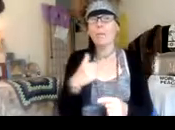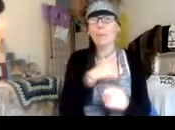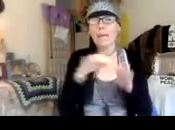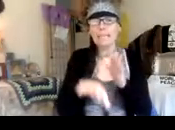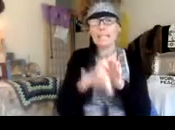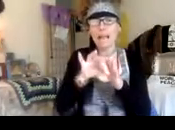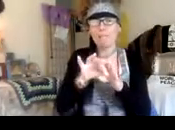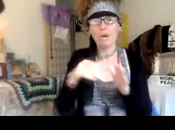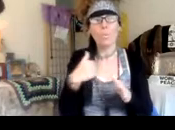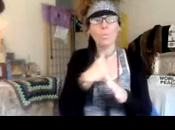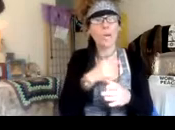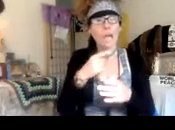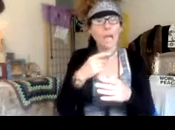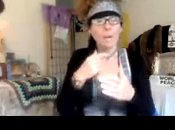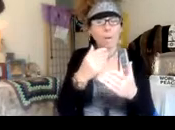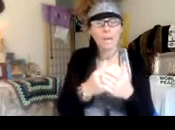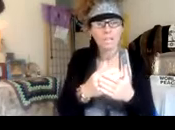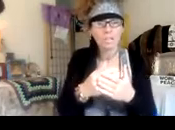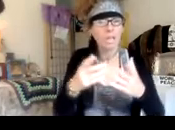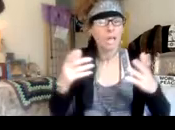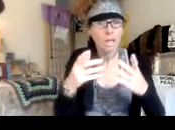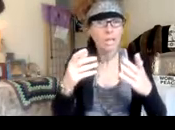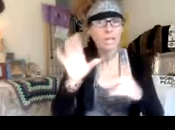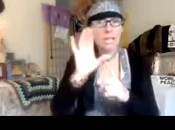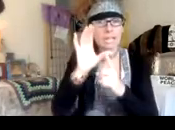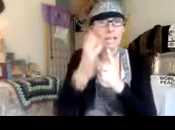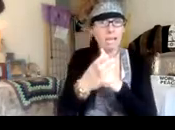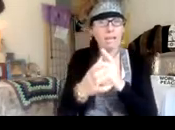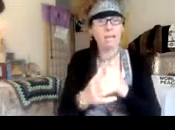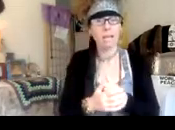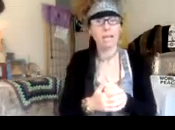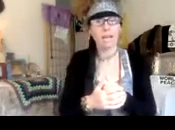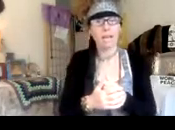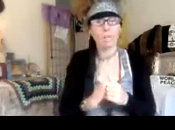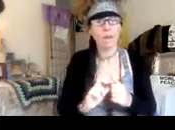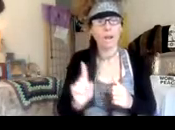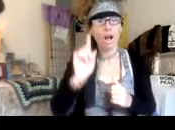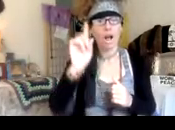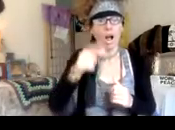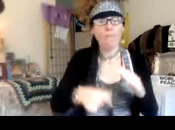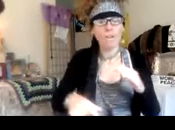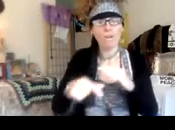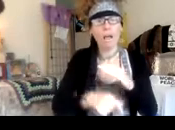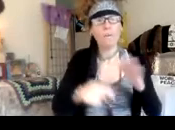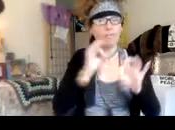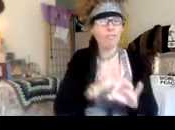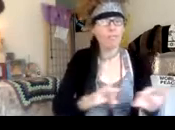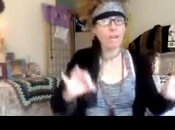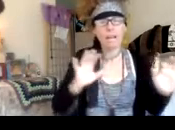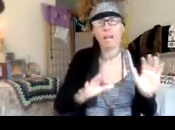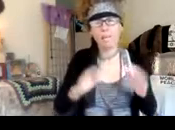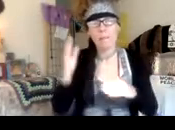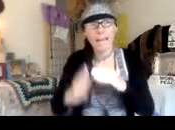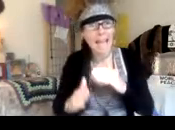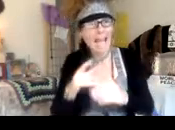we reach this epoch in civilization where we get off the ground and we can hover, we can be free, we can levitate icebergs, we can end droughts,